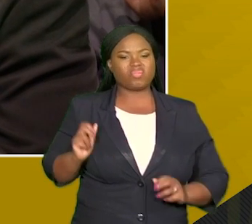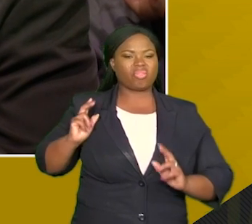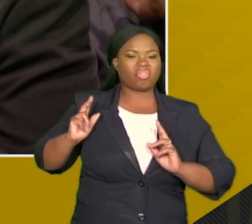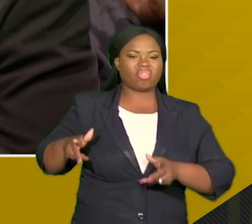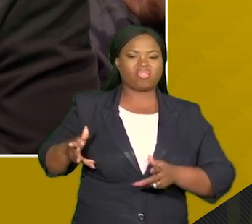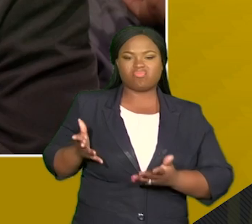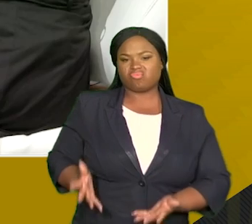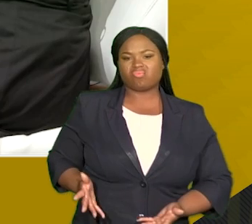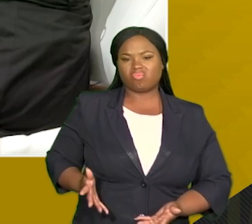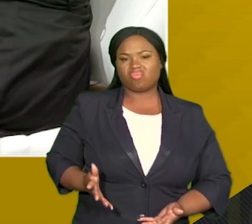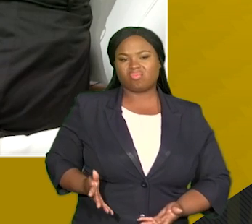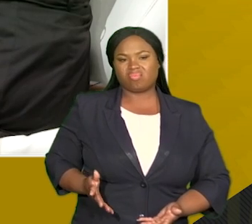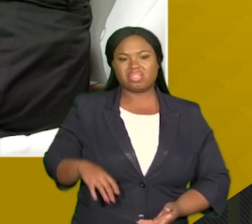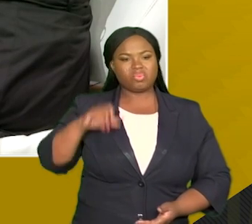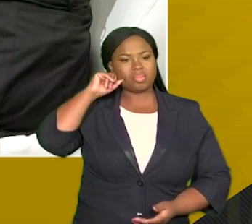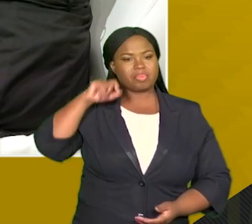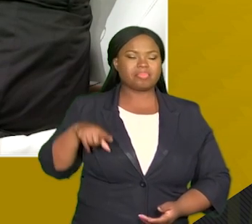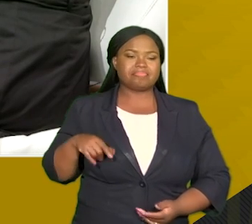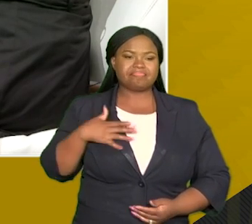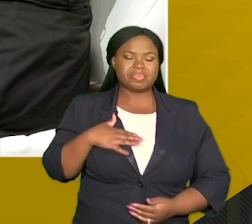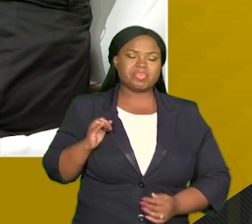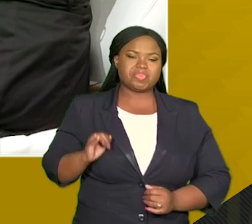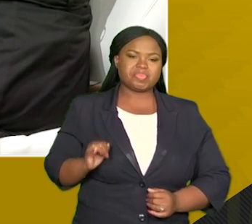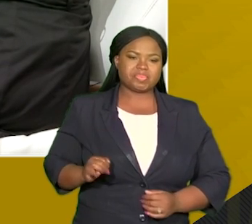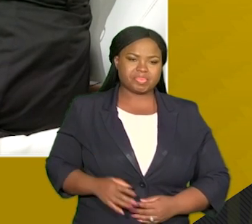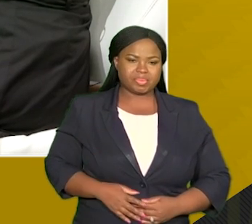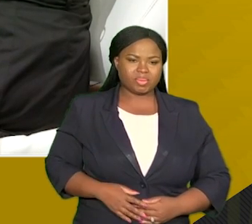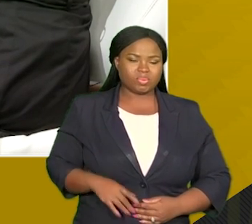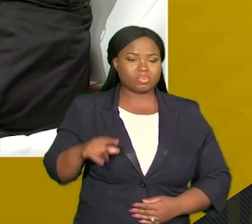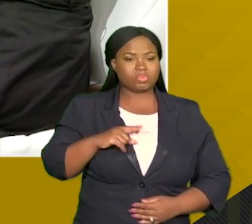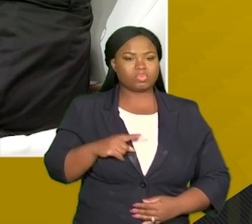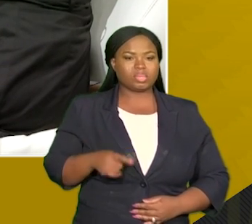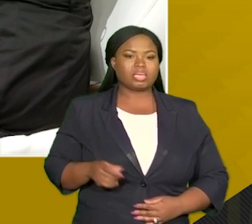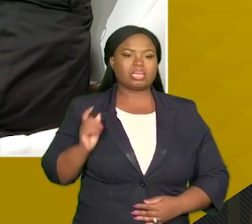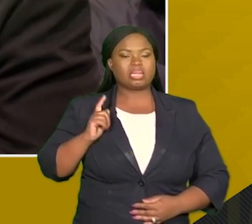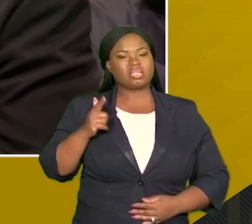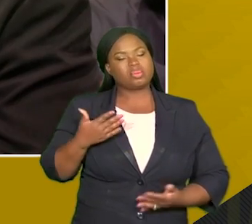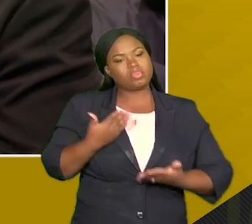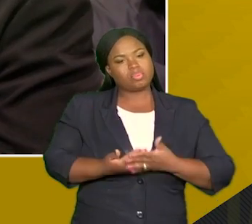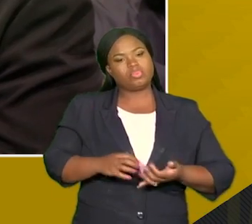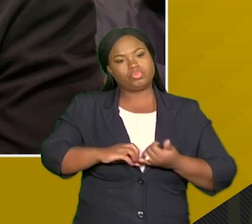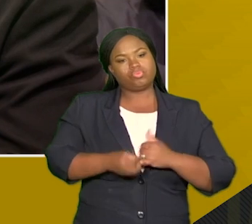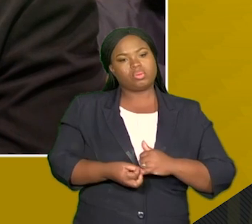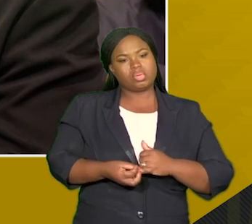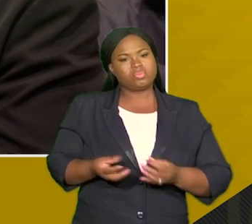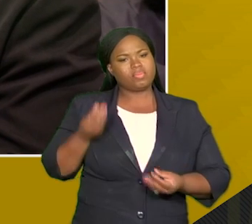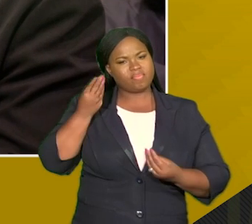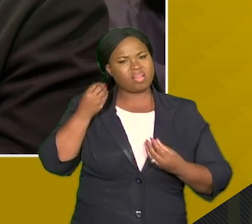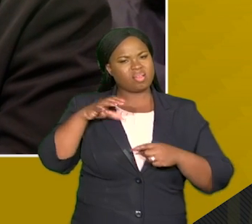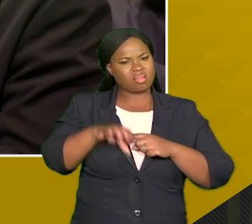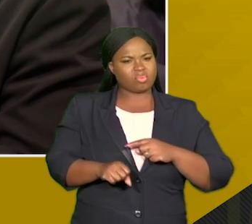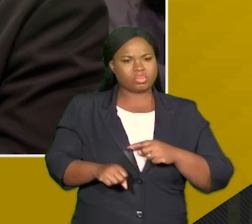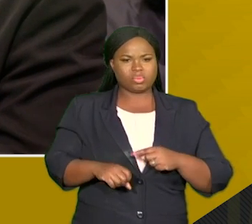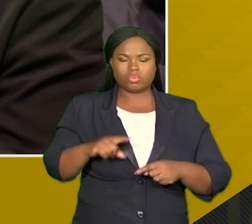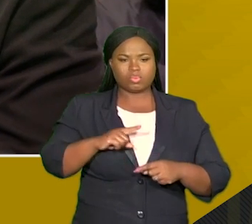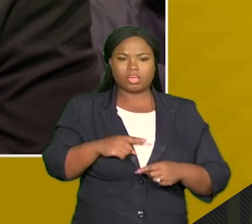deserted, and that we would, even afterwards, we could probably try and just find out for the colleagues, although I